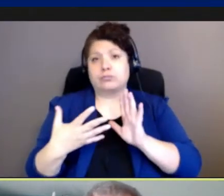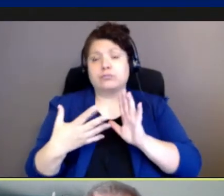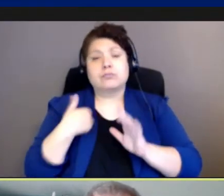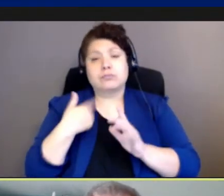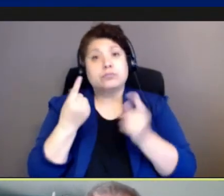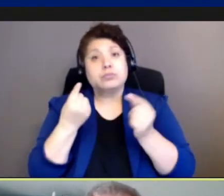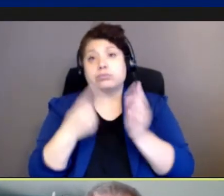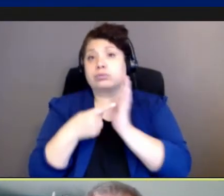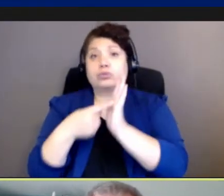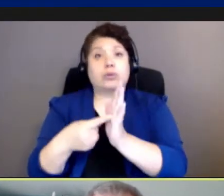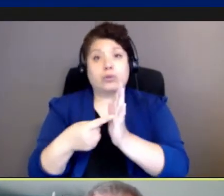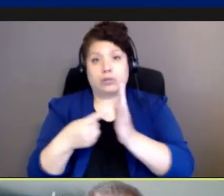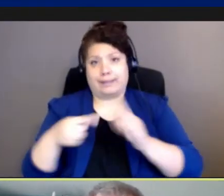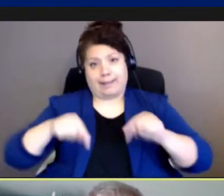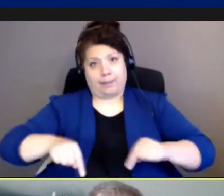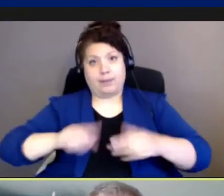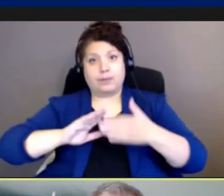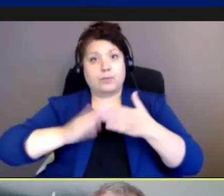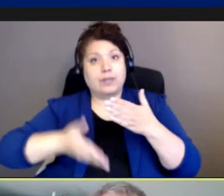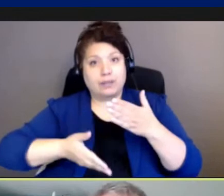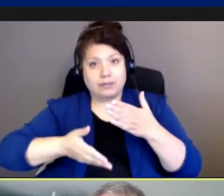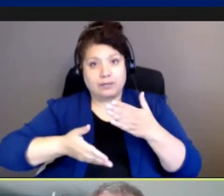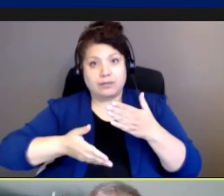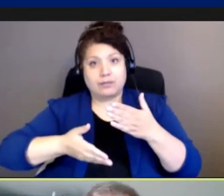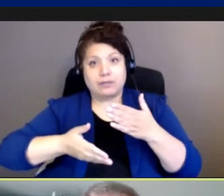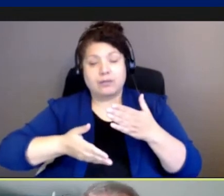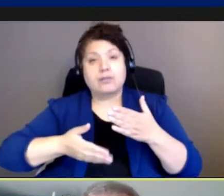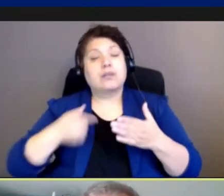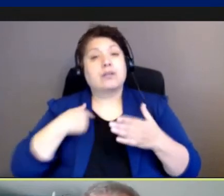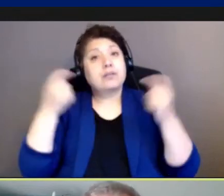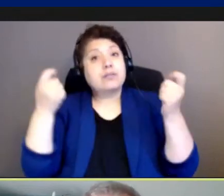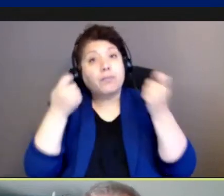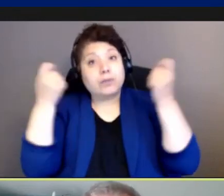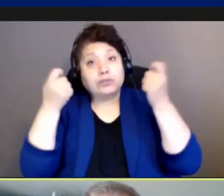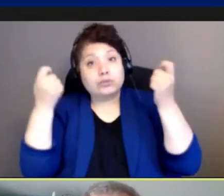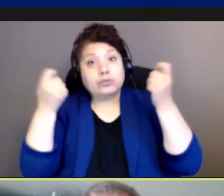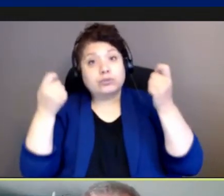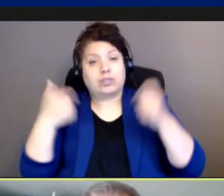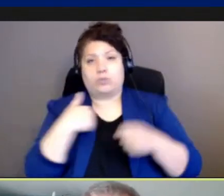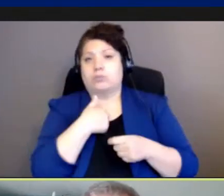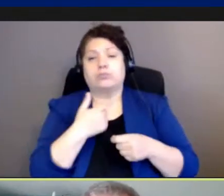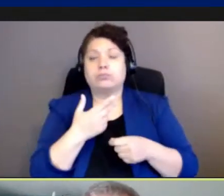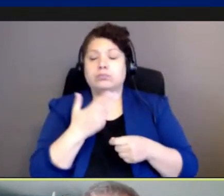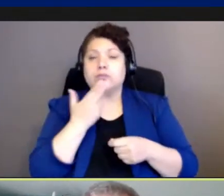keep this weekend, keep our celebrations small,